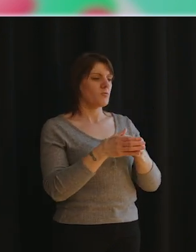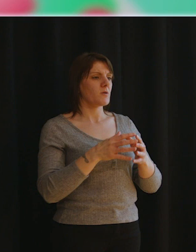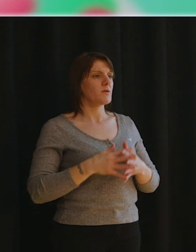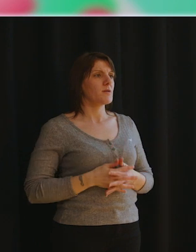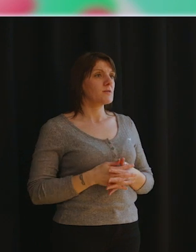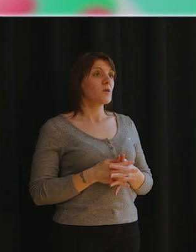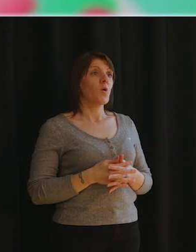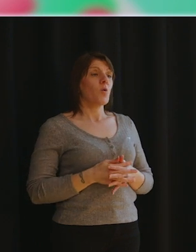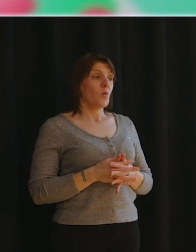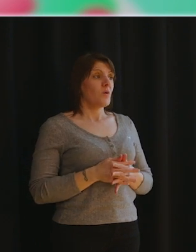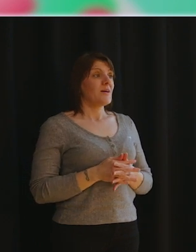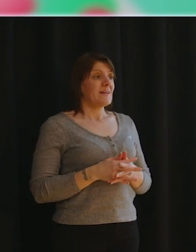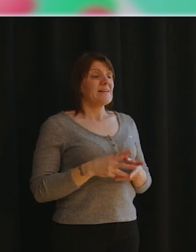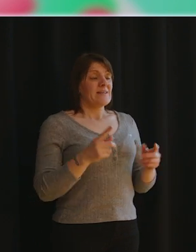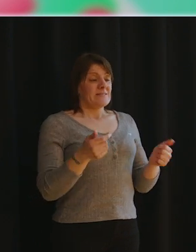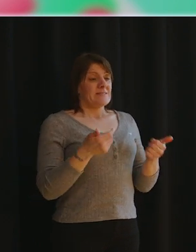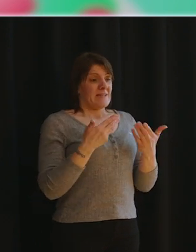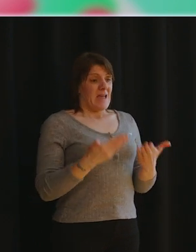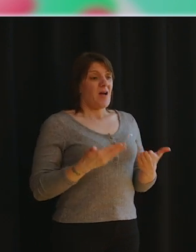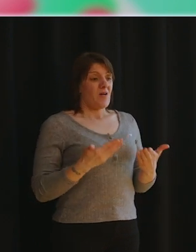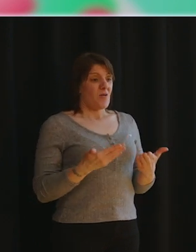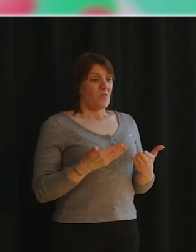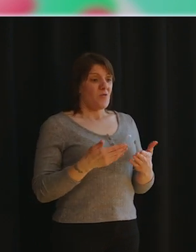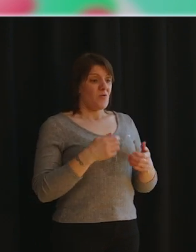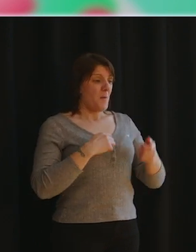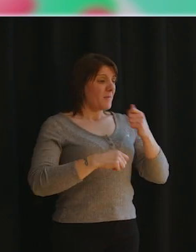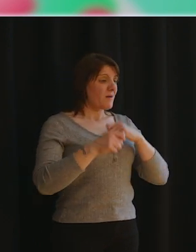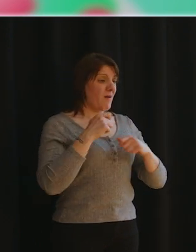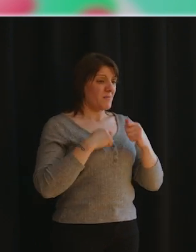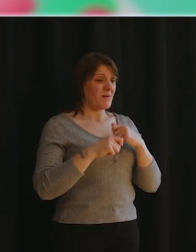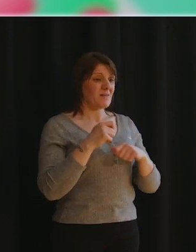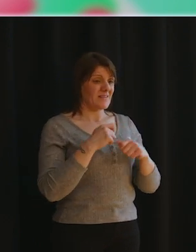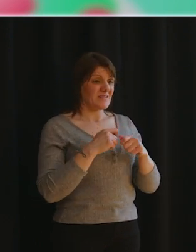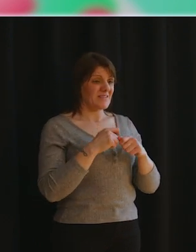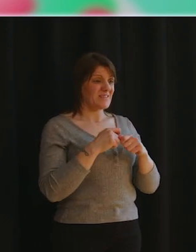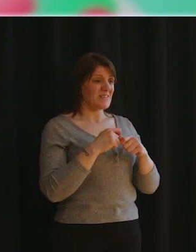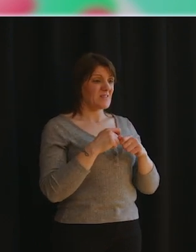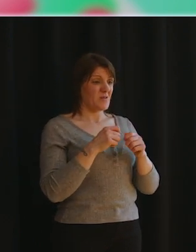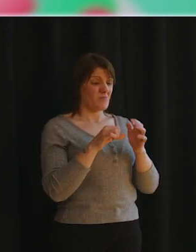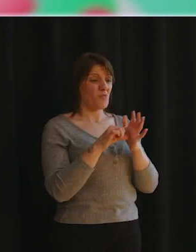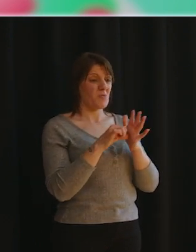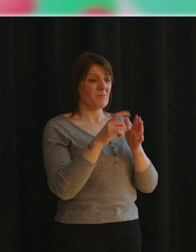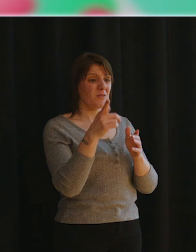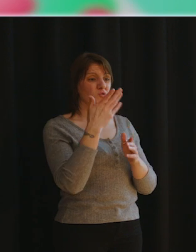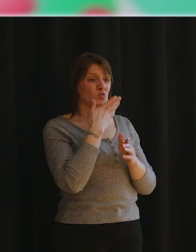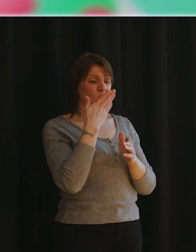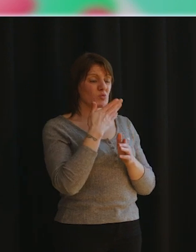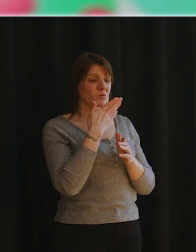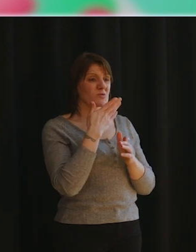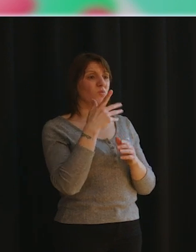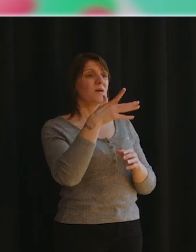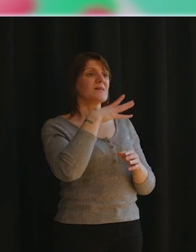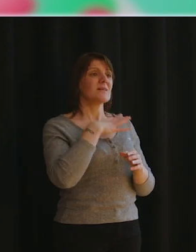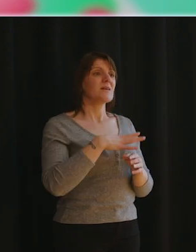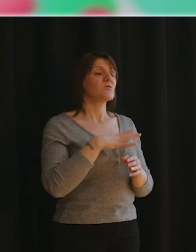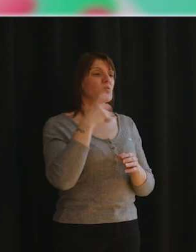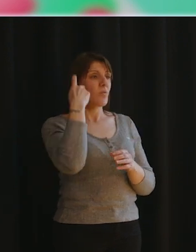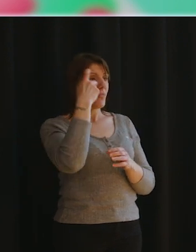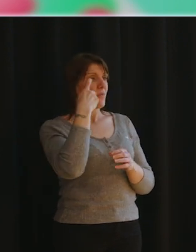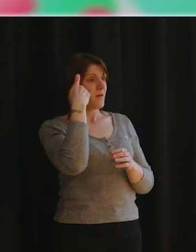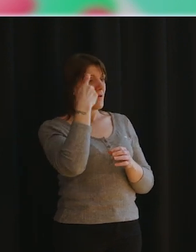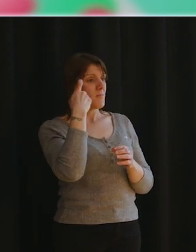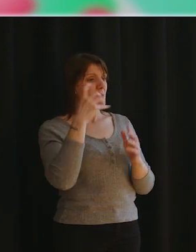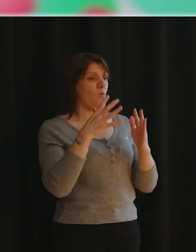around schools. But then we need to think about how we can empower people who